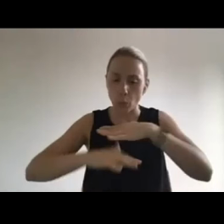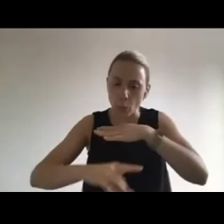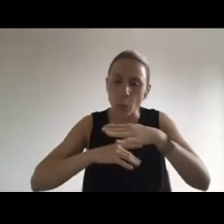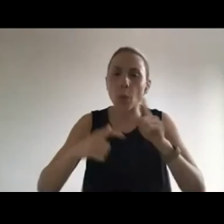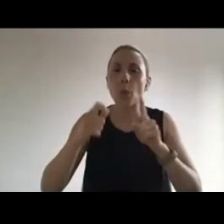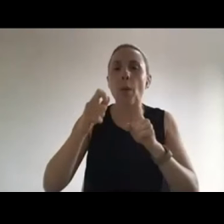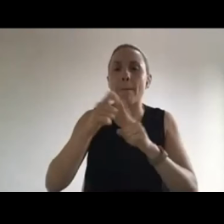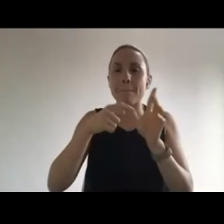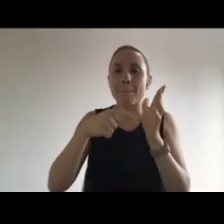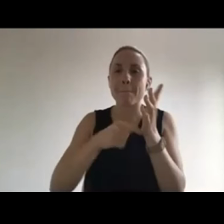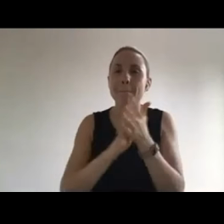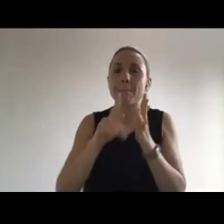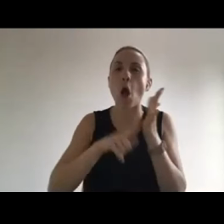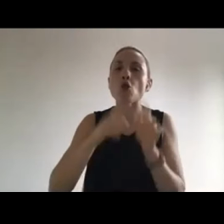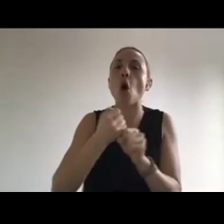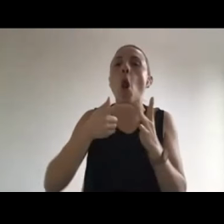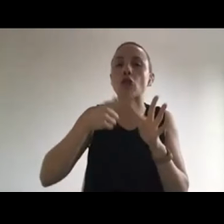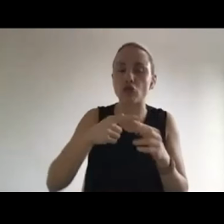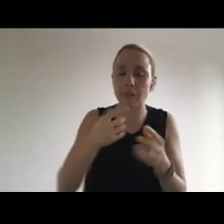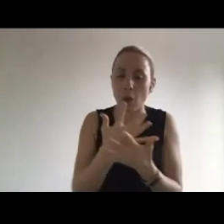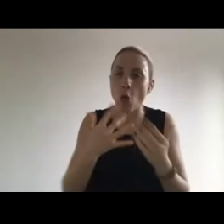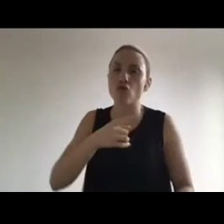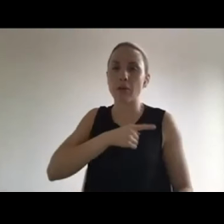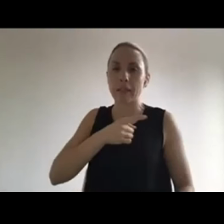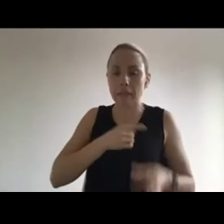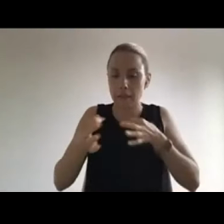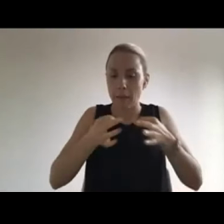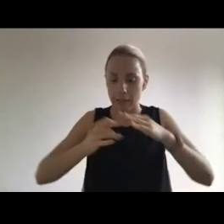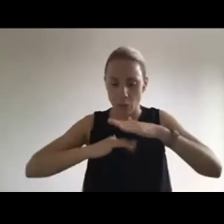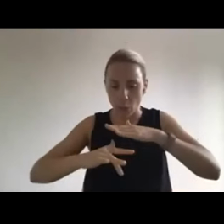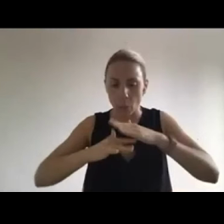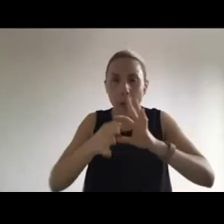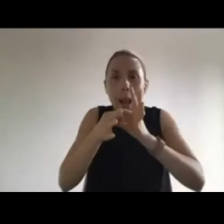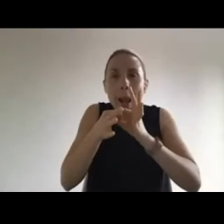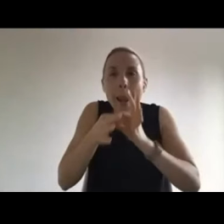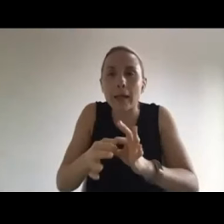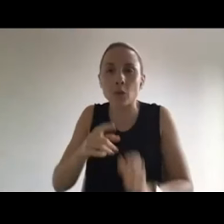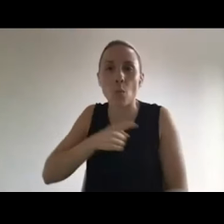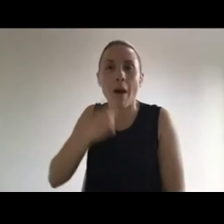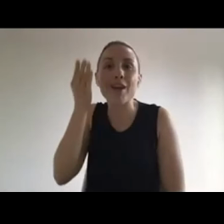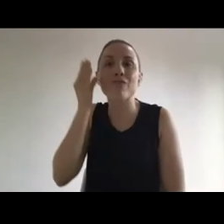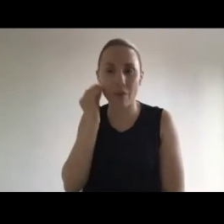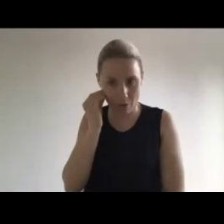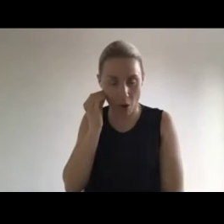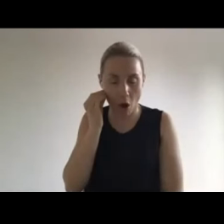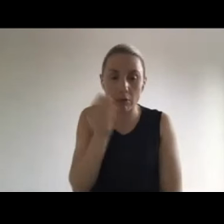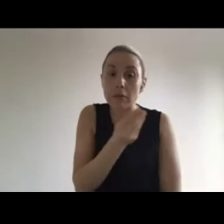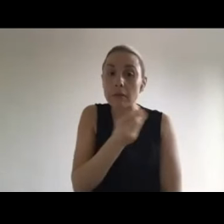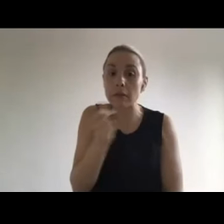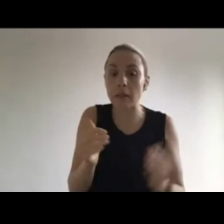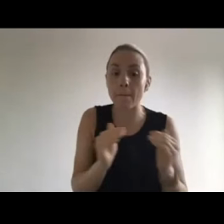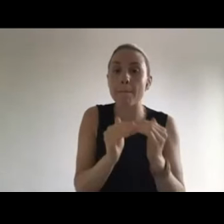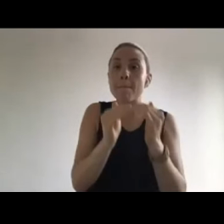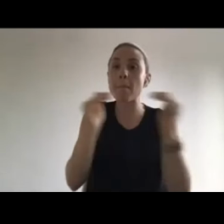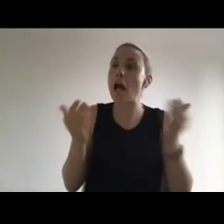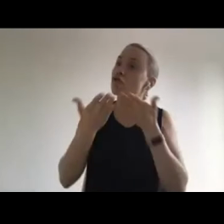And although there are some common pathways and mechanisms that will allow for more generic treatments, there will